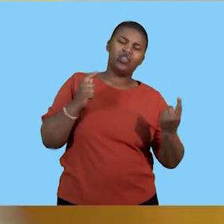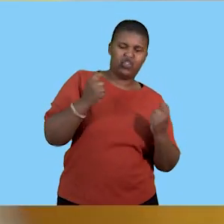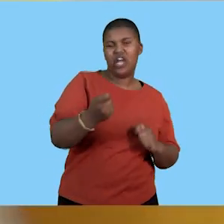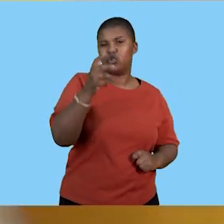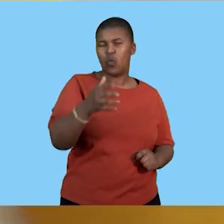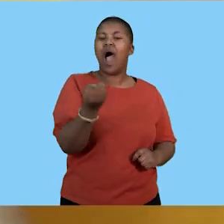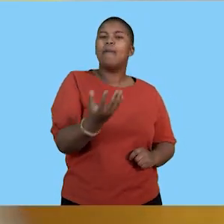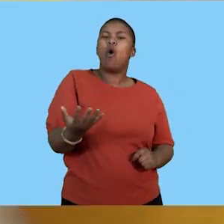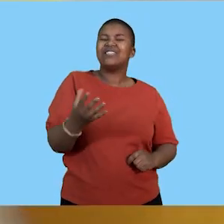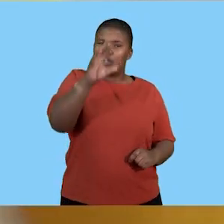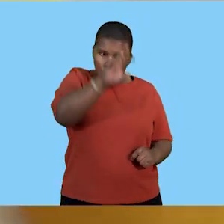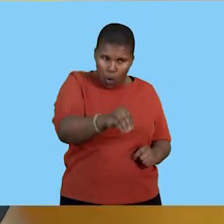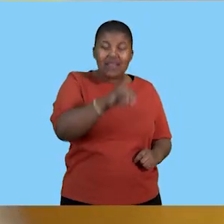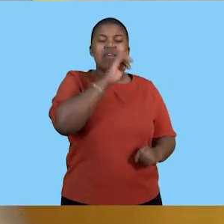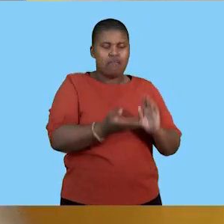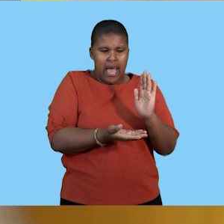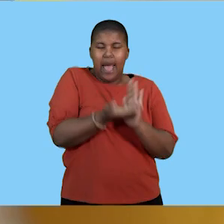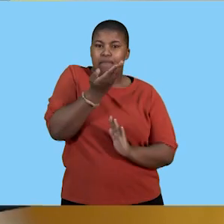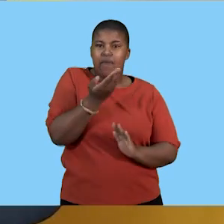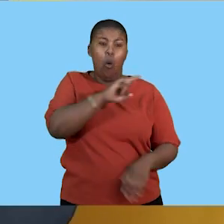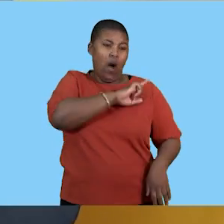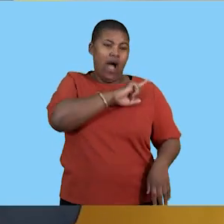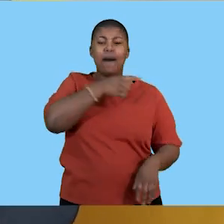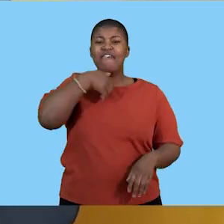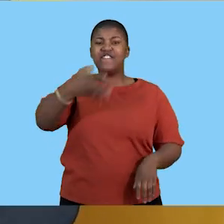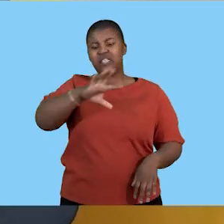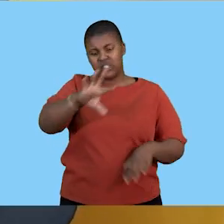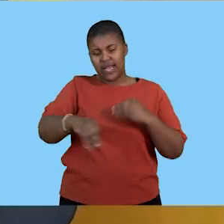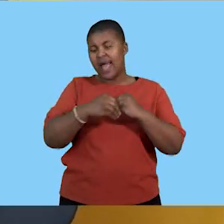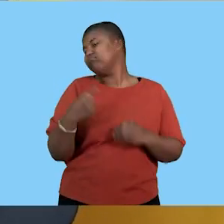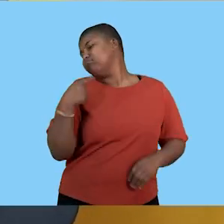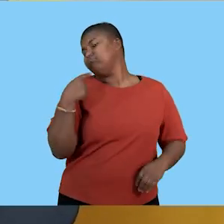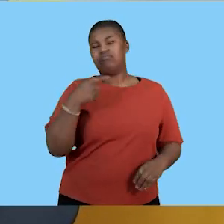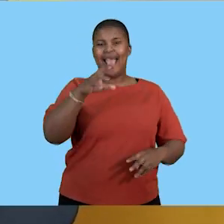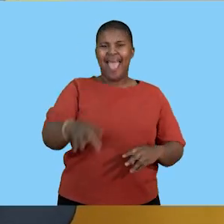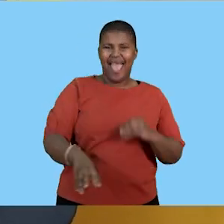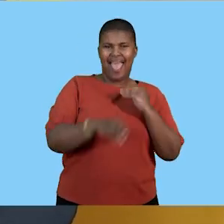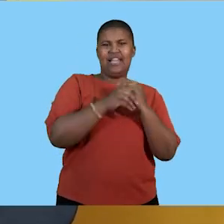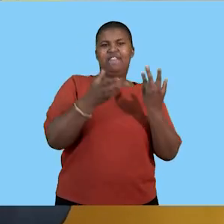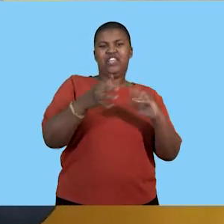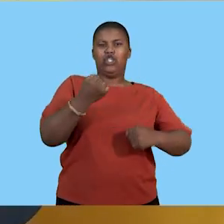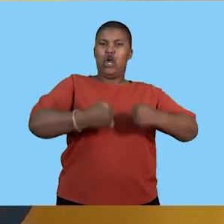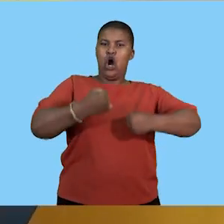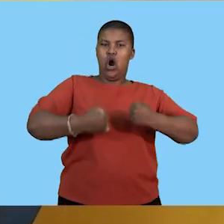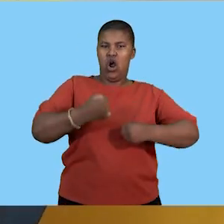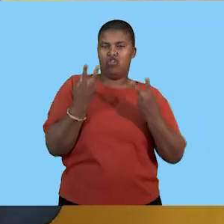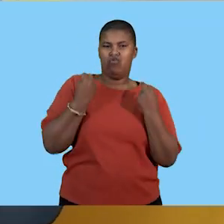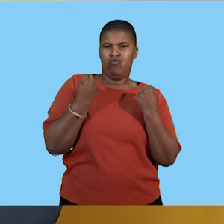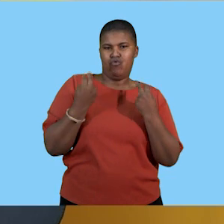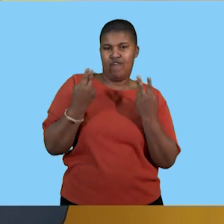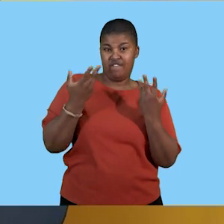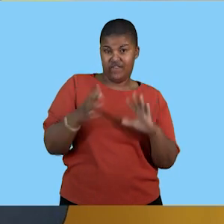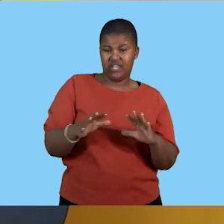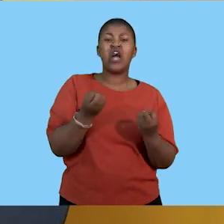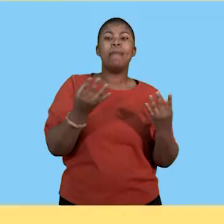will now change. It will go up because I have added additions. I have added a